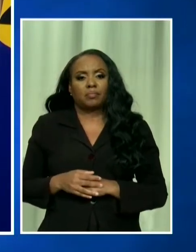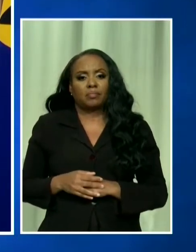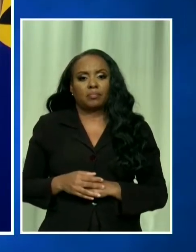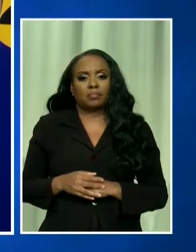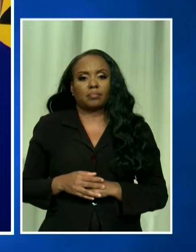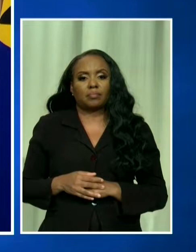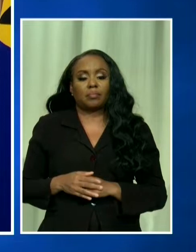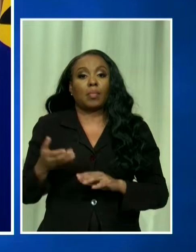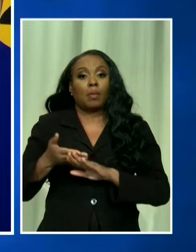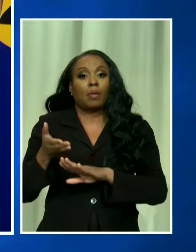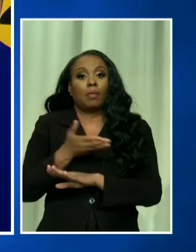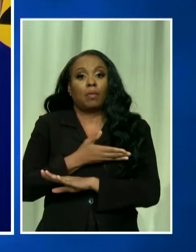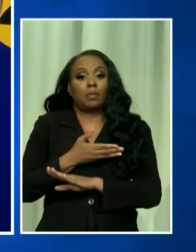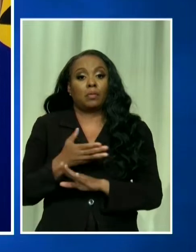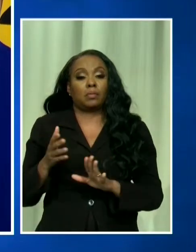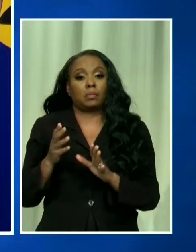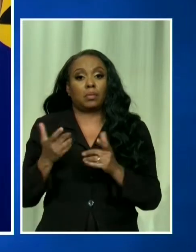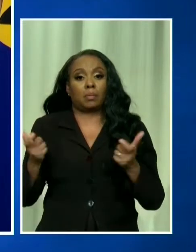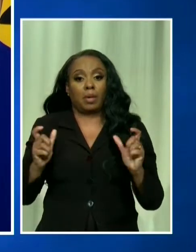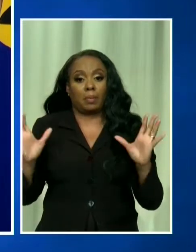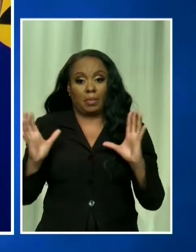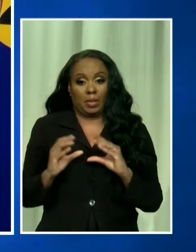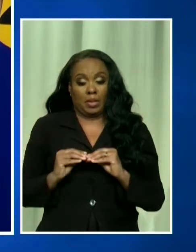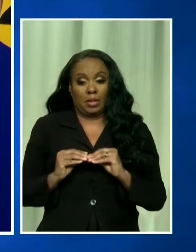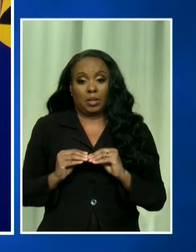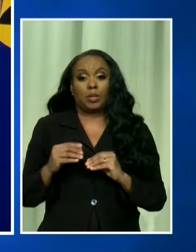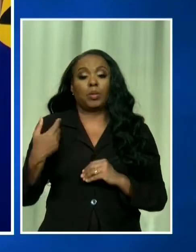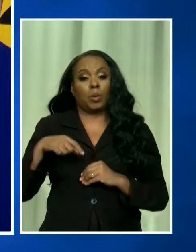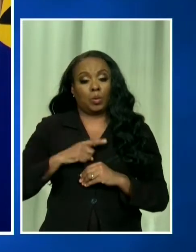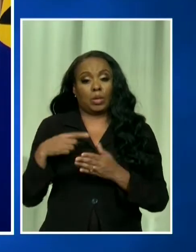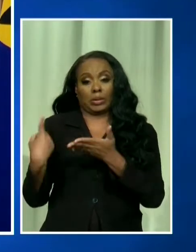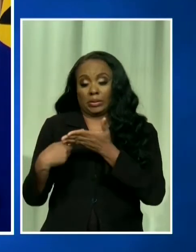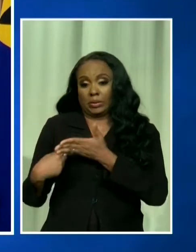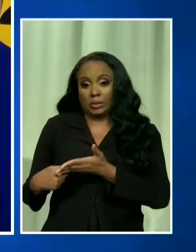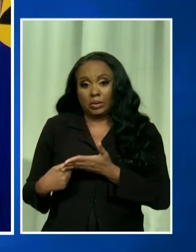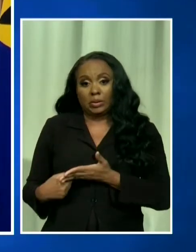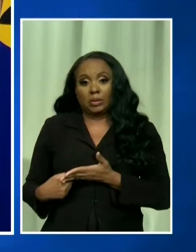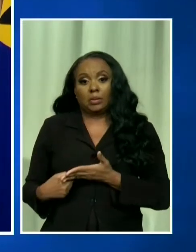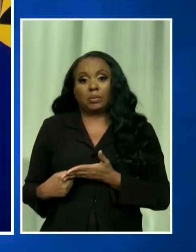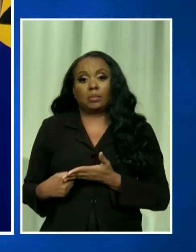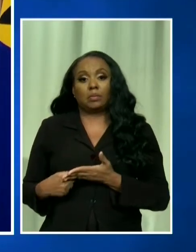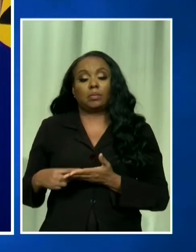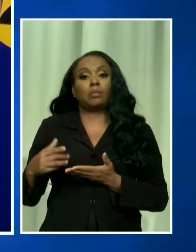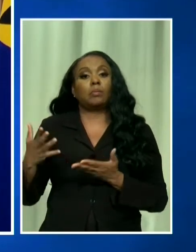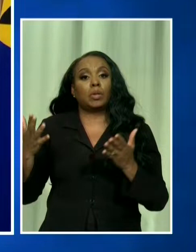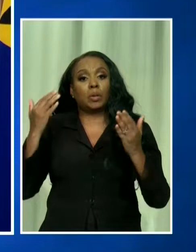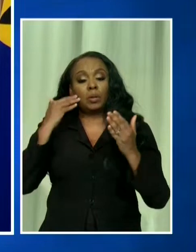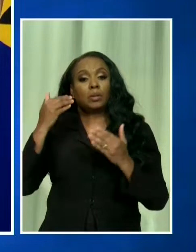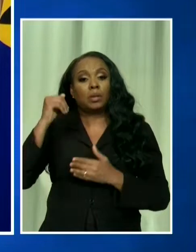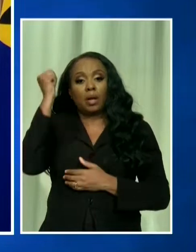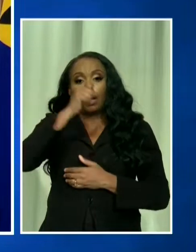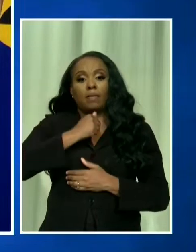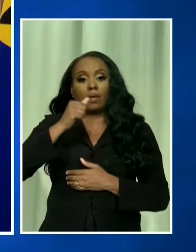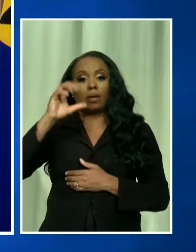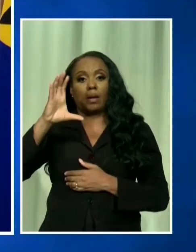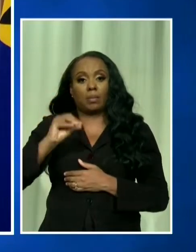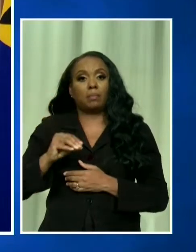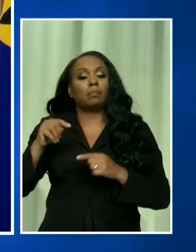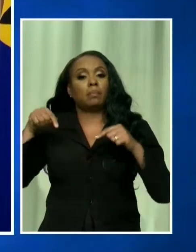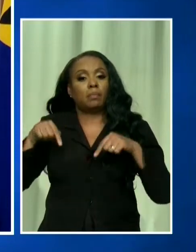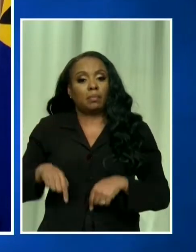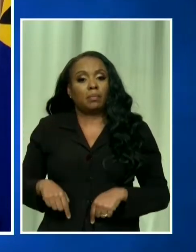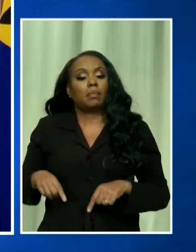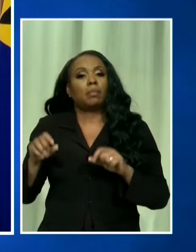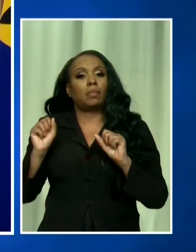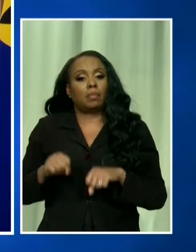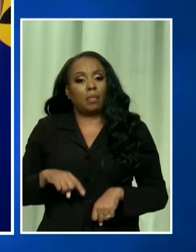press conference started, reference was made to the fact that there's actually an African company on the ground with respect to being able to